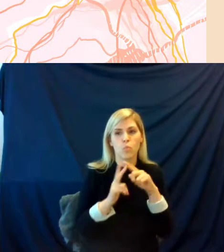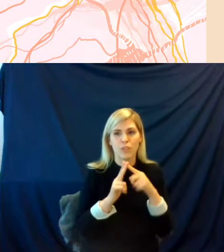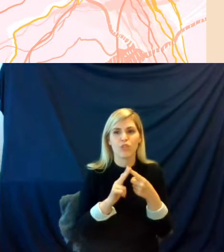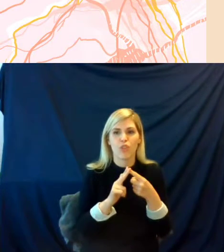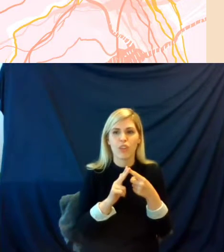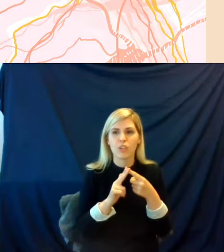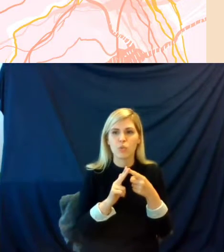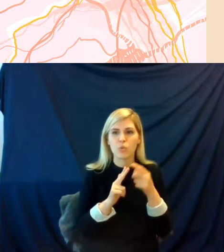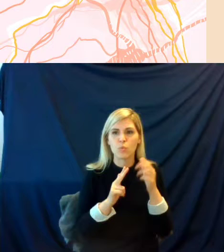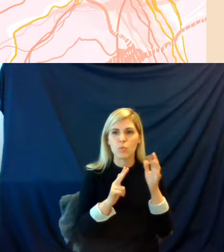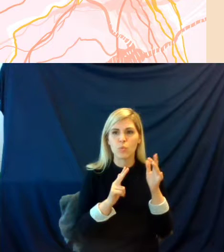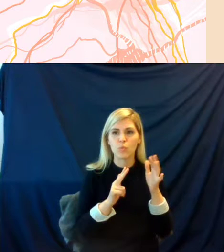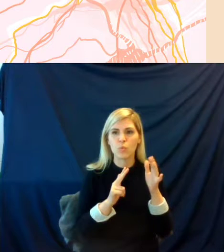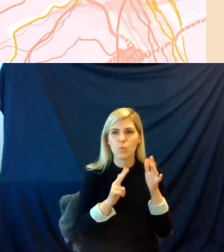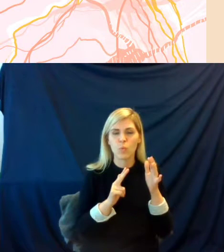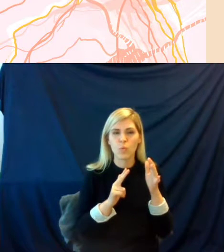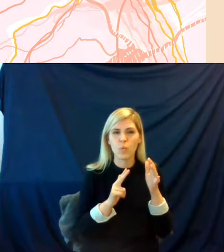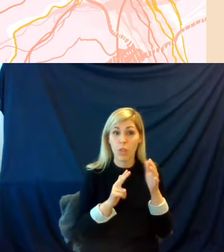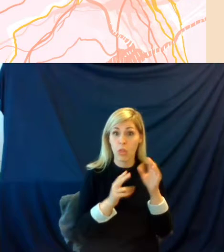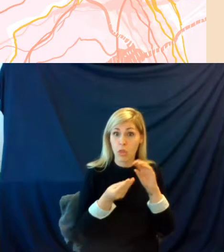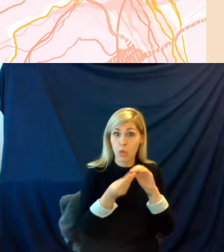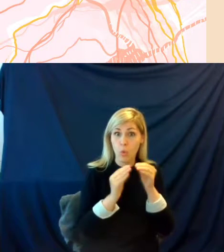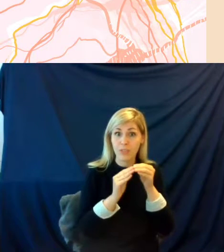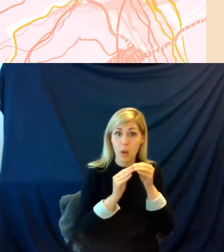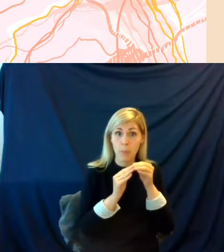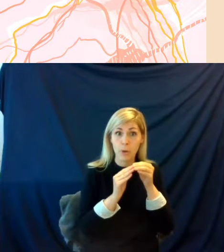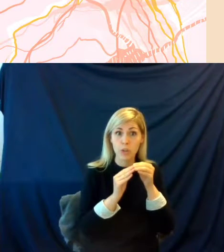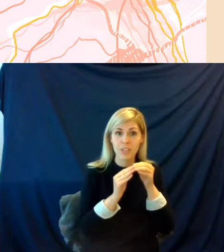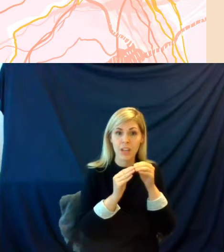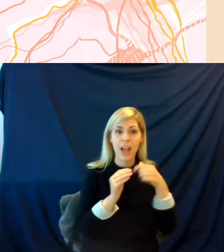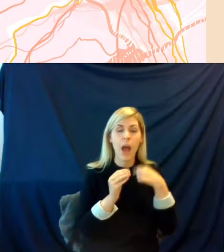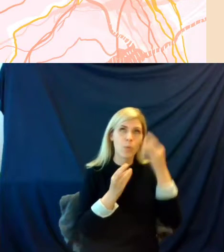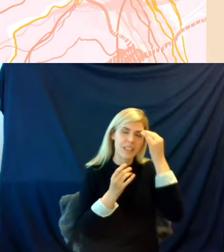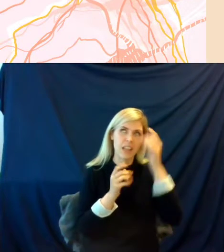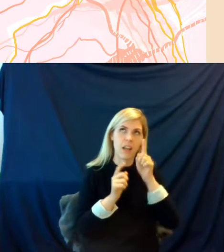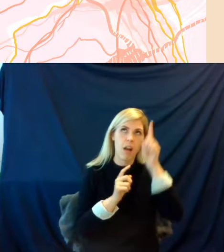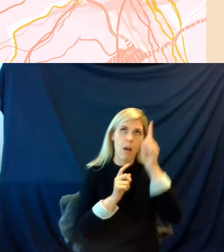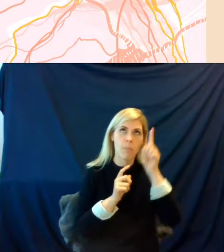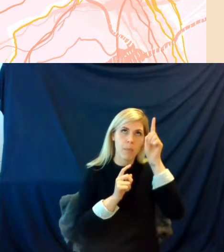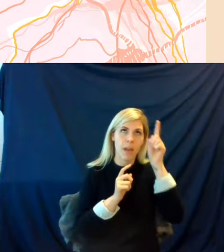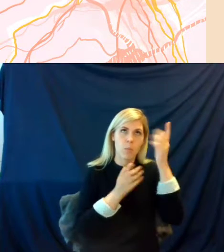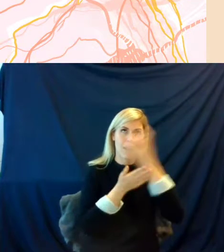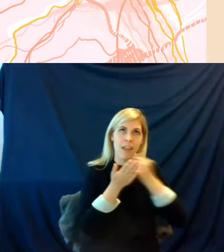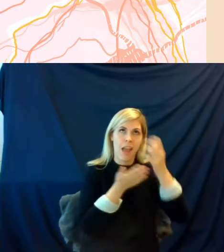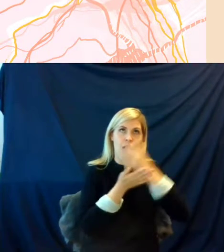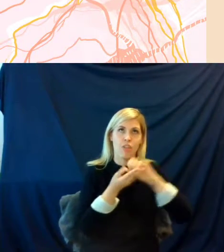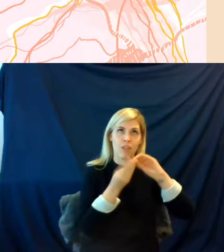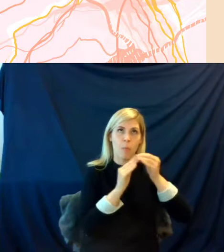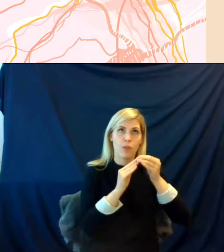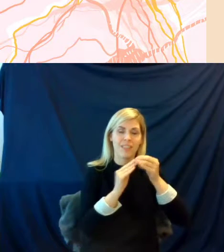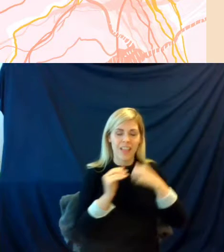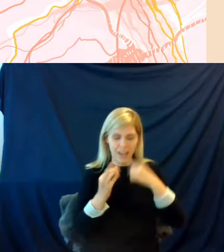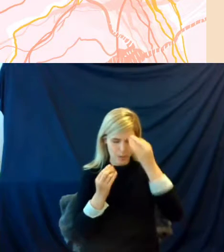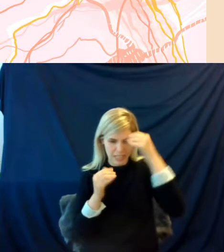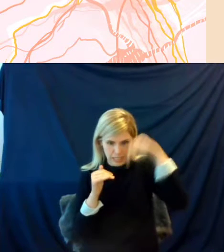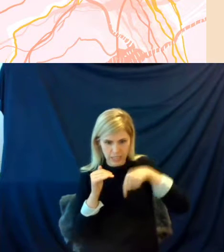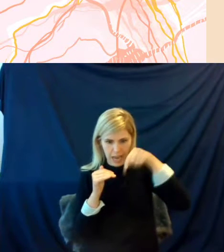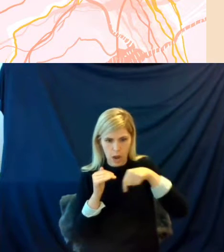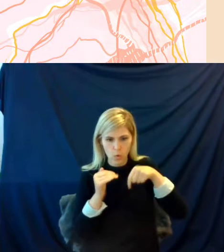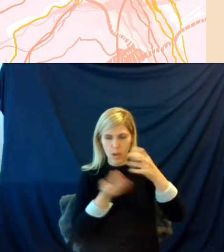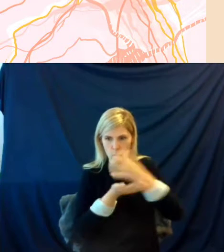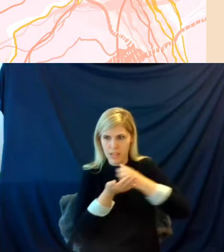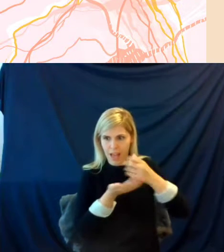started gathering those numbers when I was thinking up, and then we gathered a bunch of those numbers when I was thinking